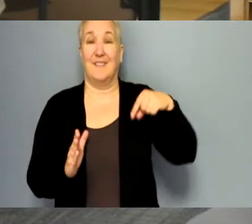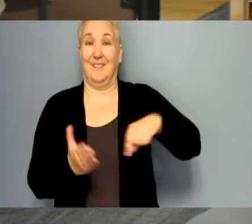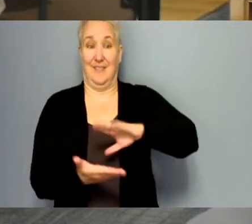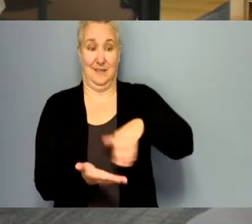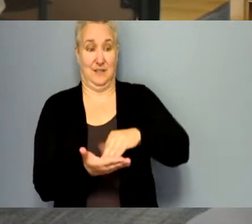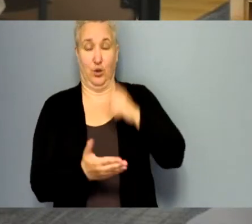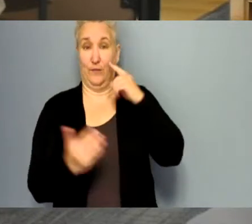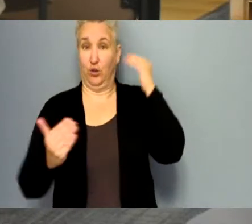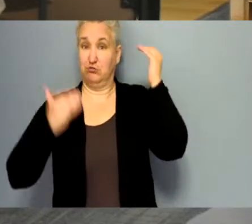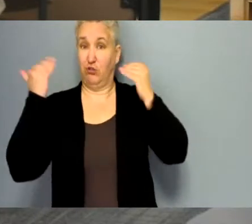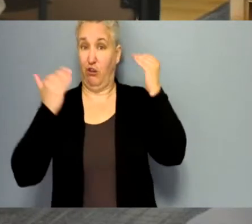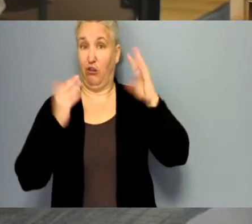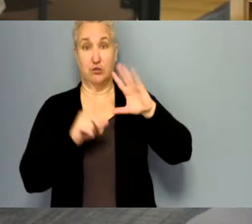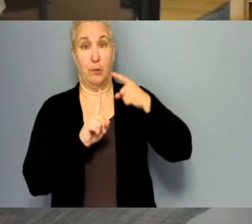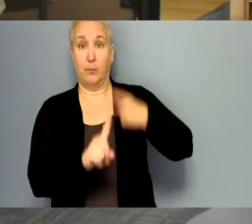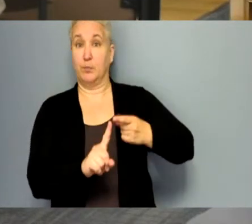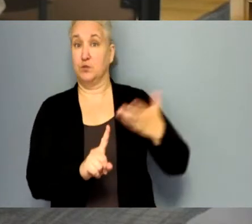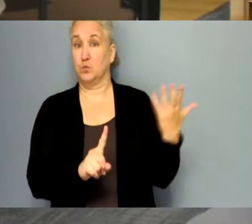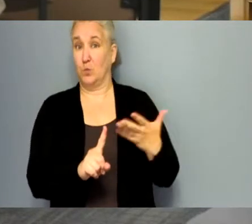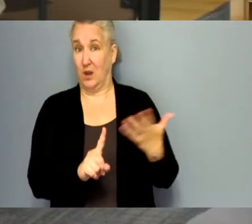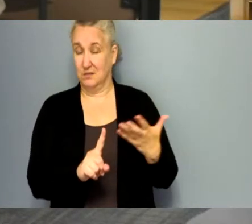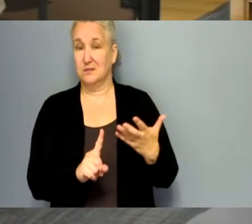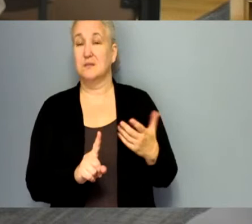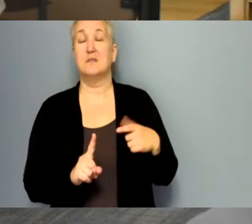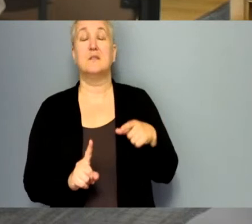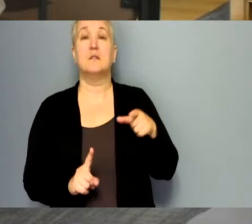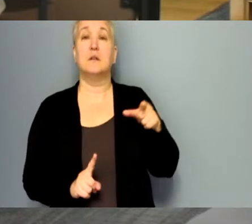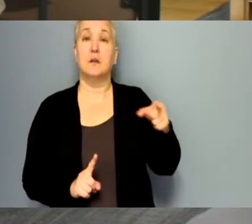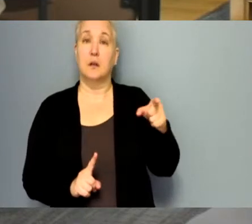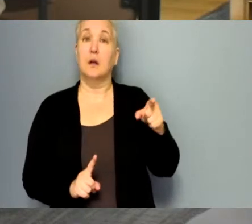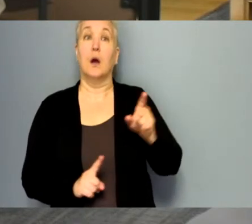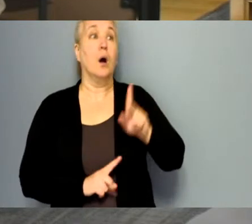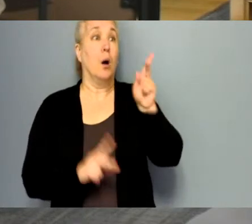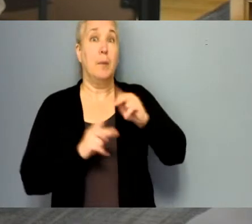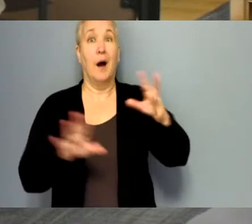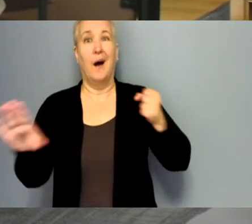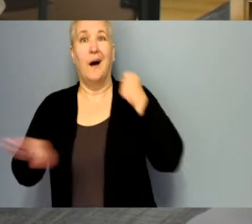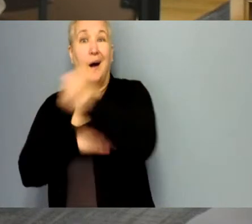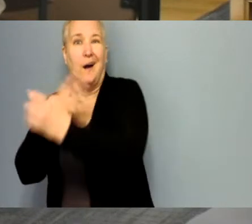for adults is to divert individuals